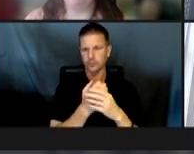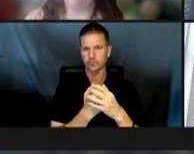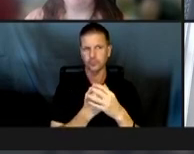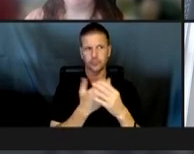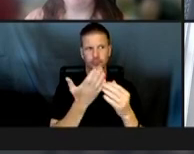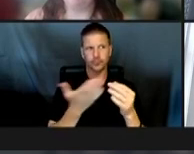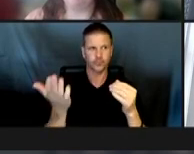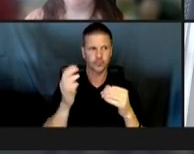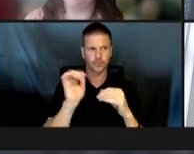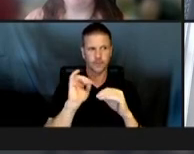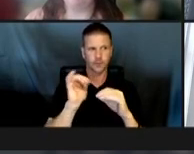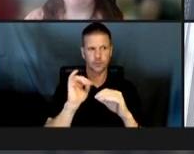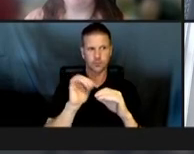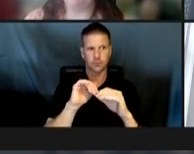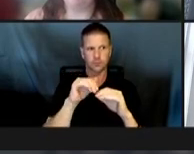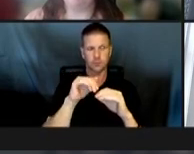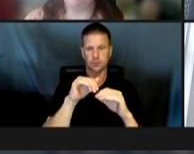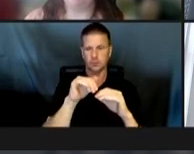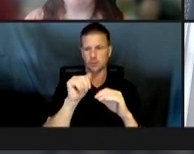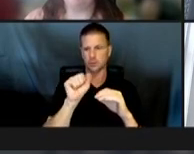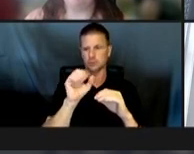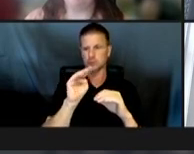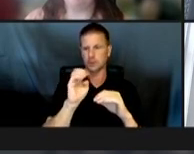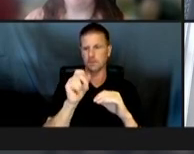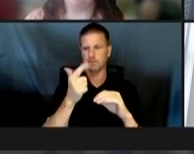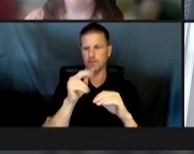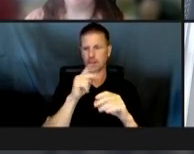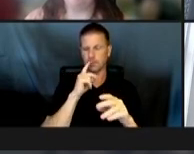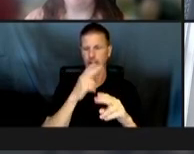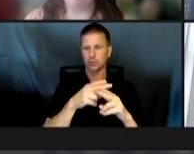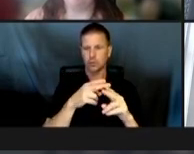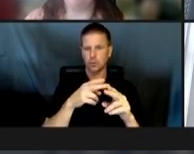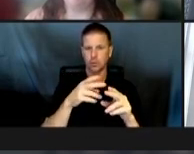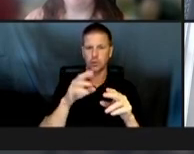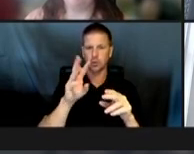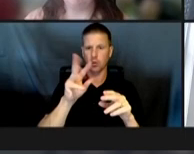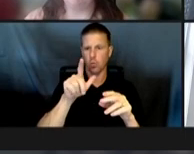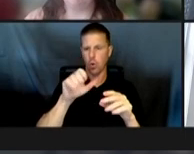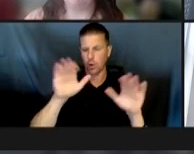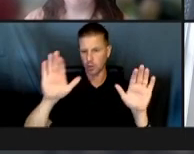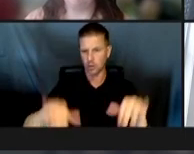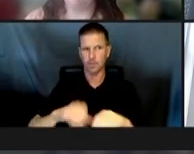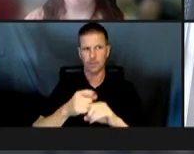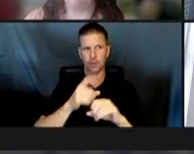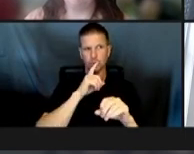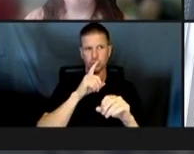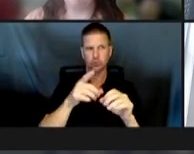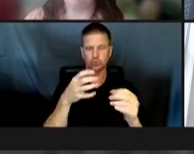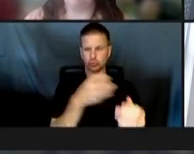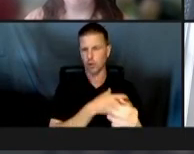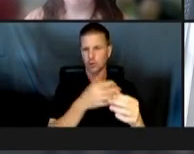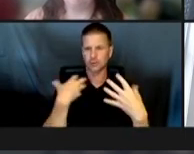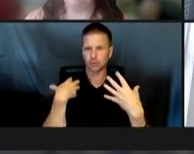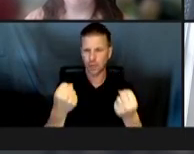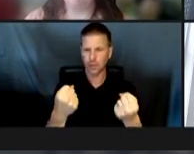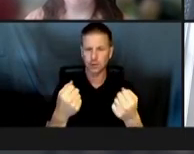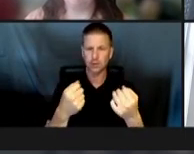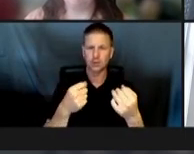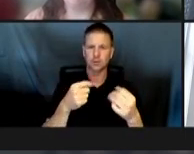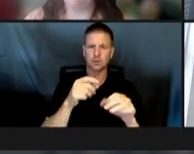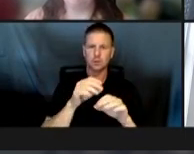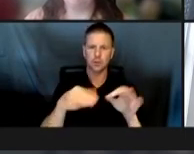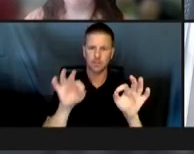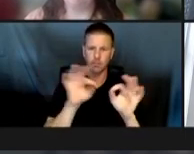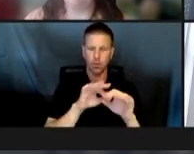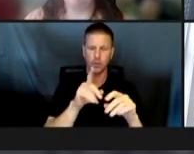Things like, as Megan mentioned, you know, fortifying the walls in a bathroom so you could put up something like grab bars is important. But it even